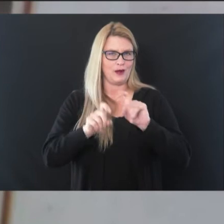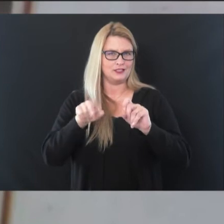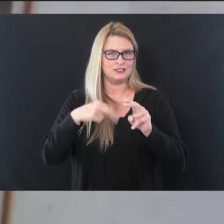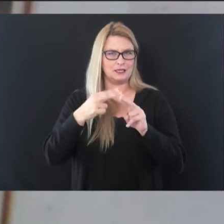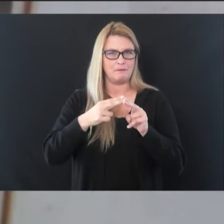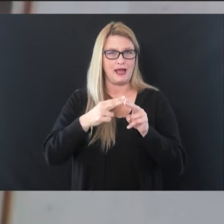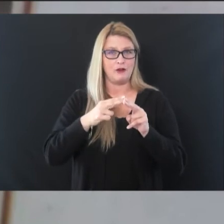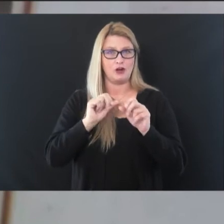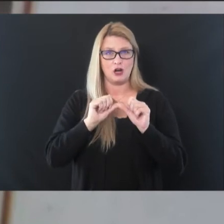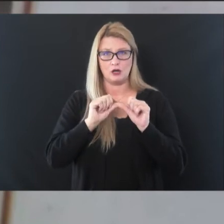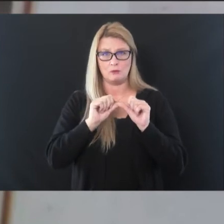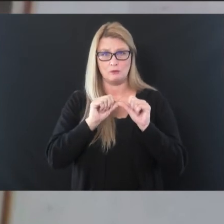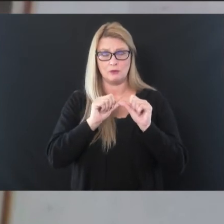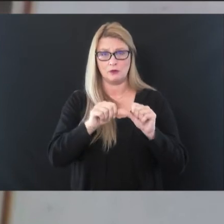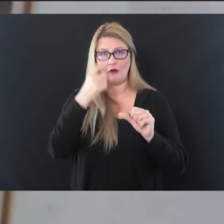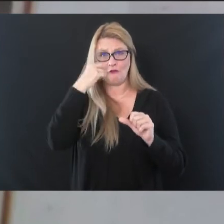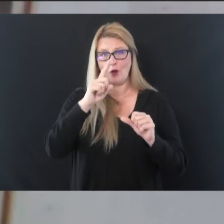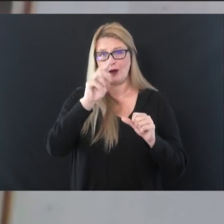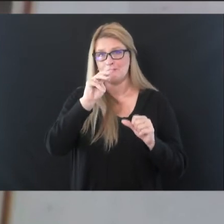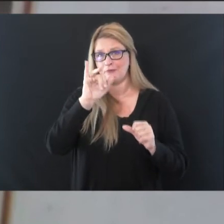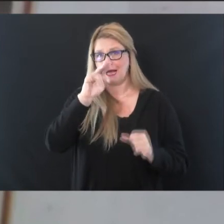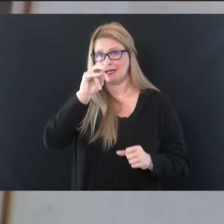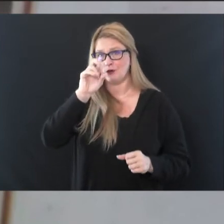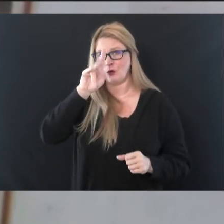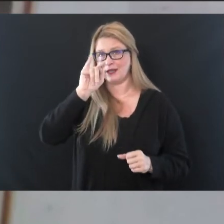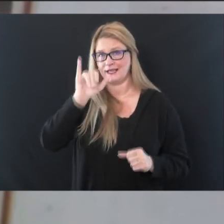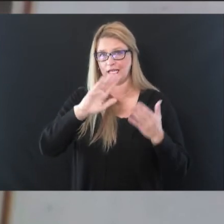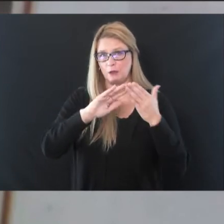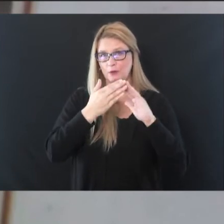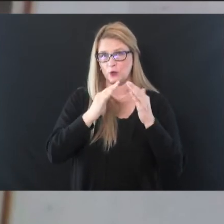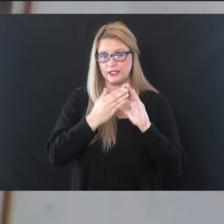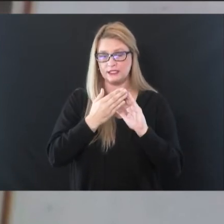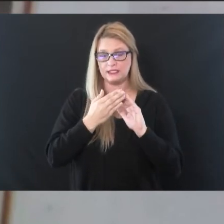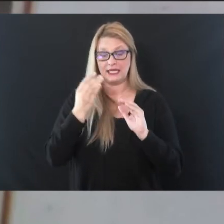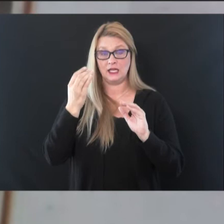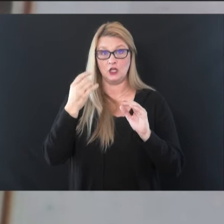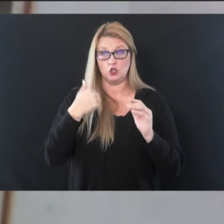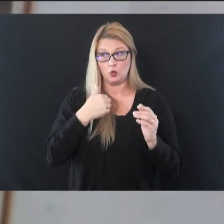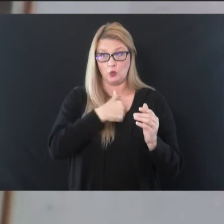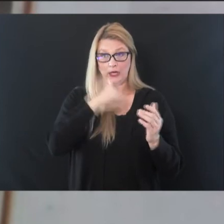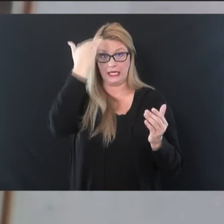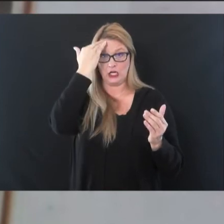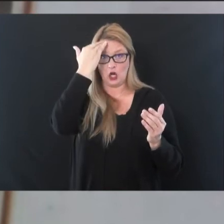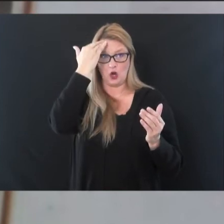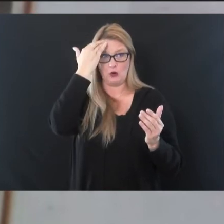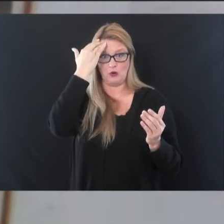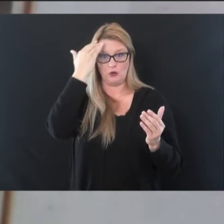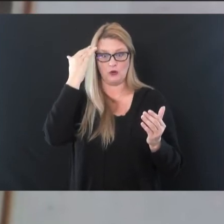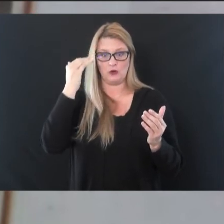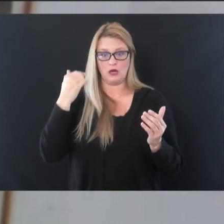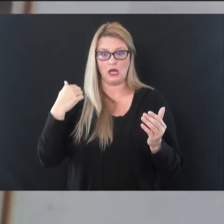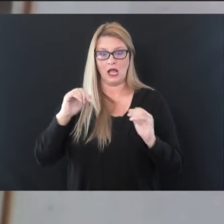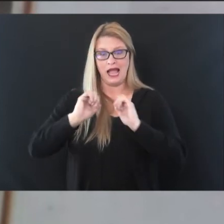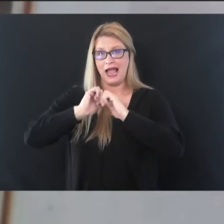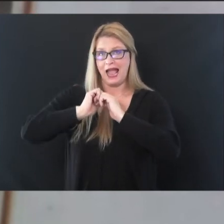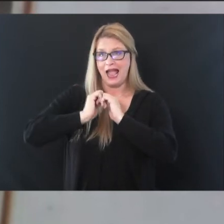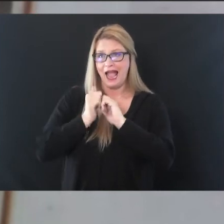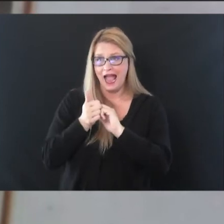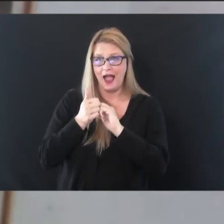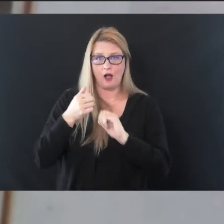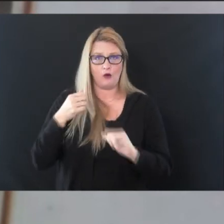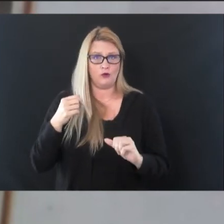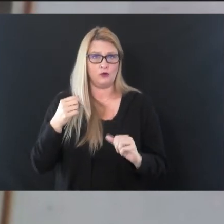permanent clinics for the minority communities that we talked about earlier. So do we know as of yet how many shots each one of these permanent